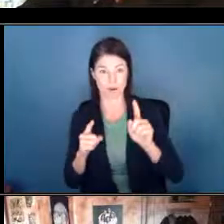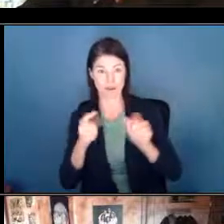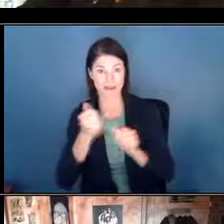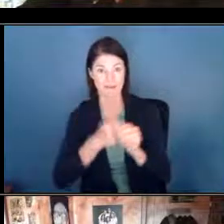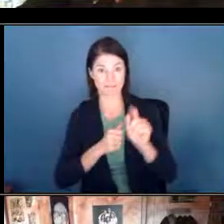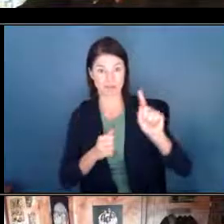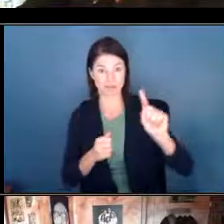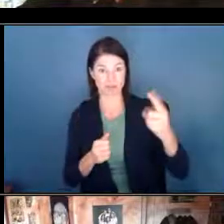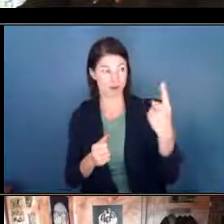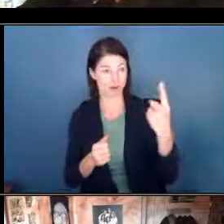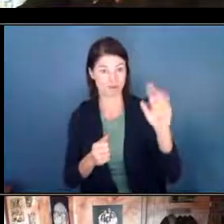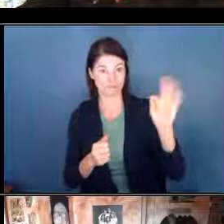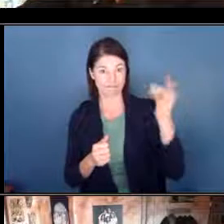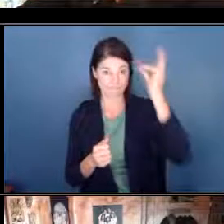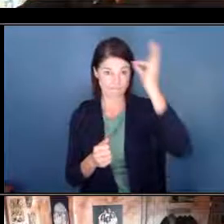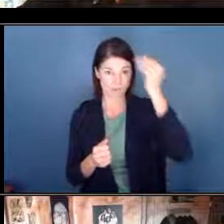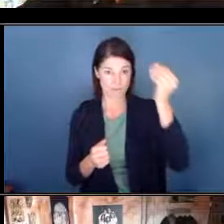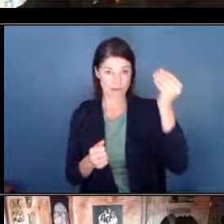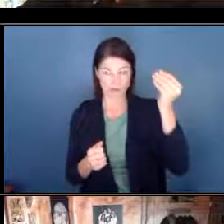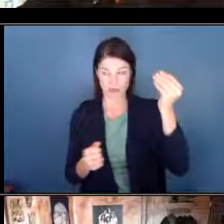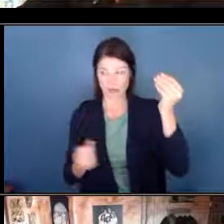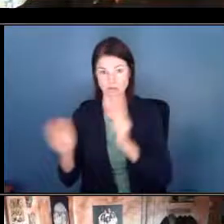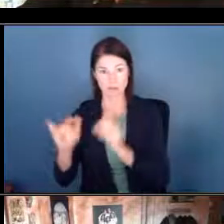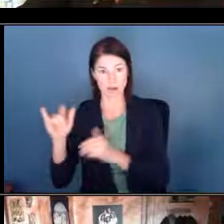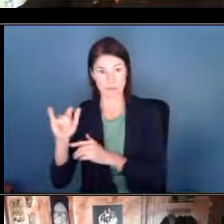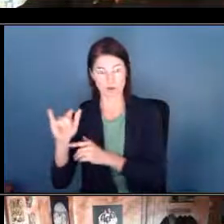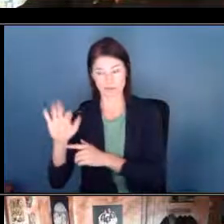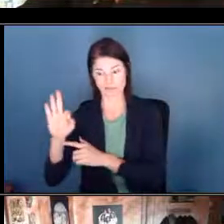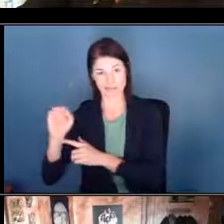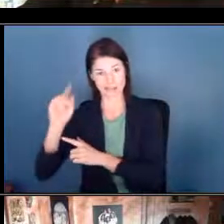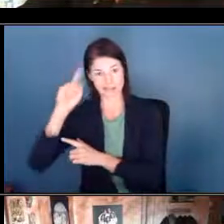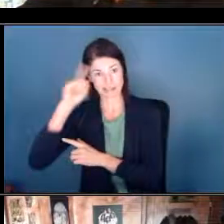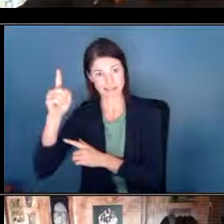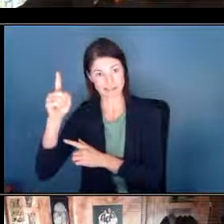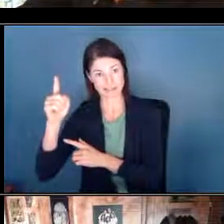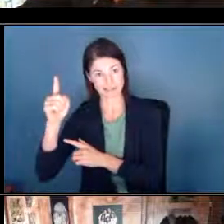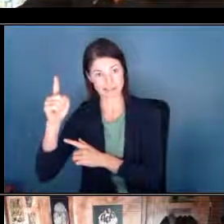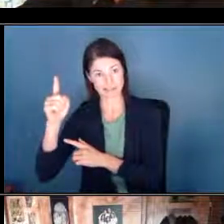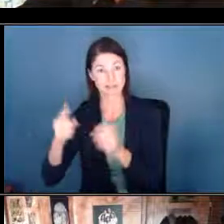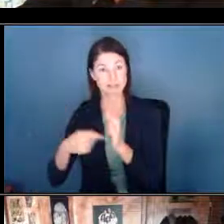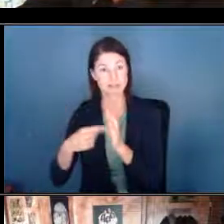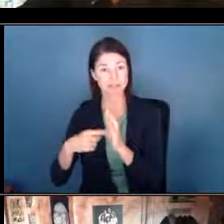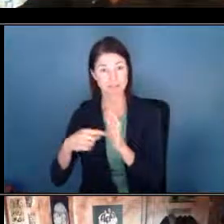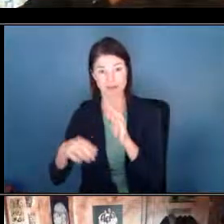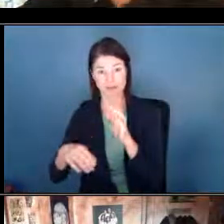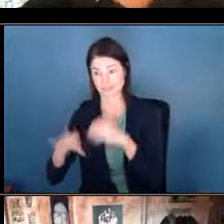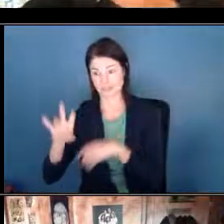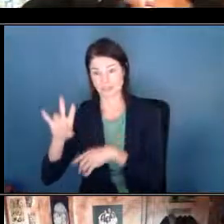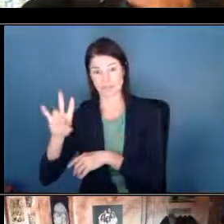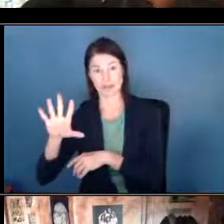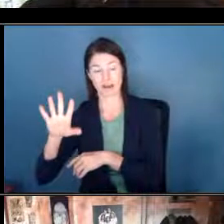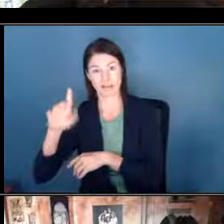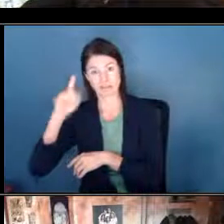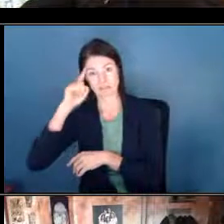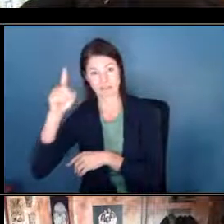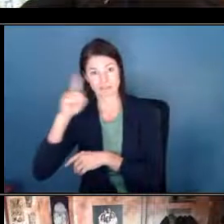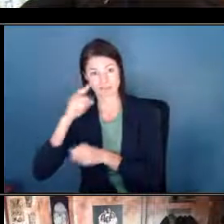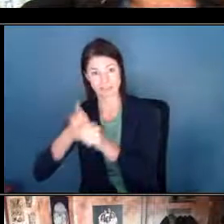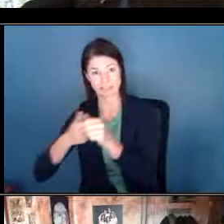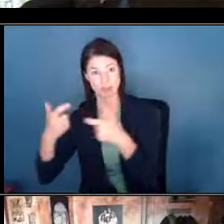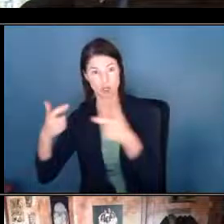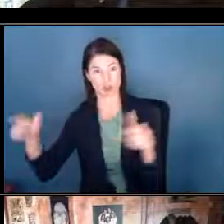in federal money to the small airports, and up to 75 cents per dollar for the big airports. So that's our incentive